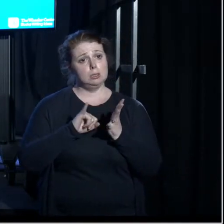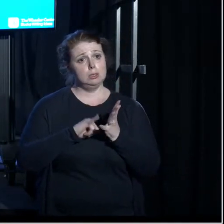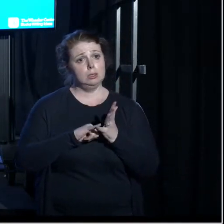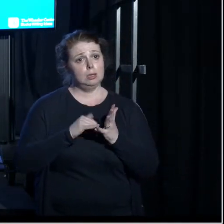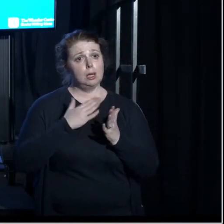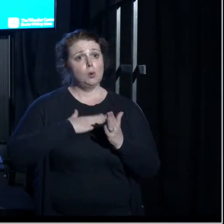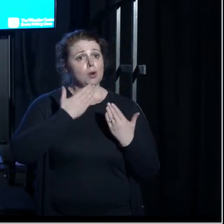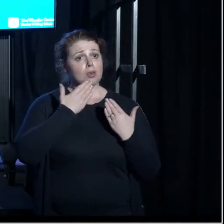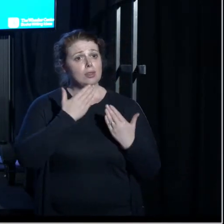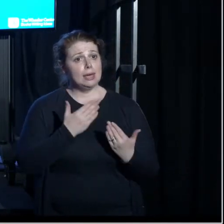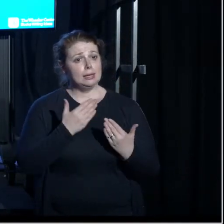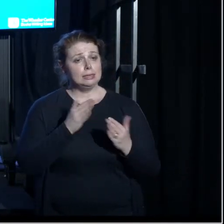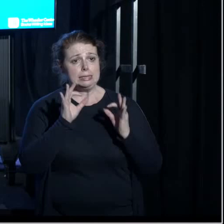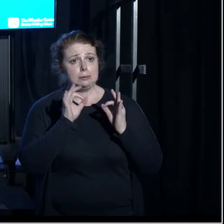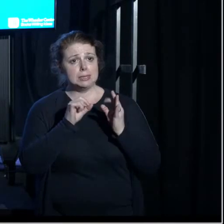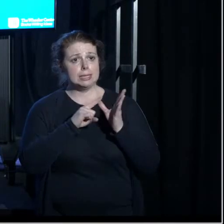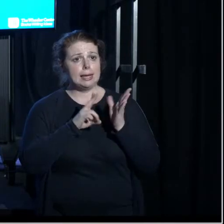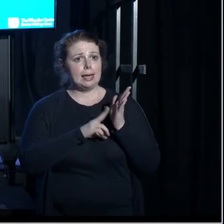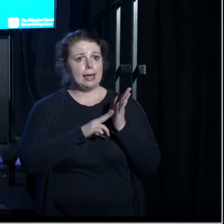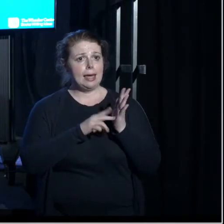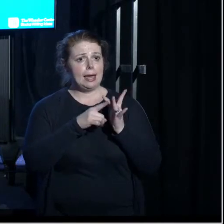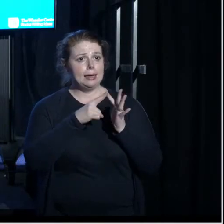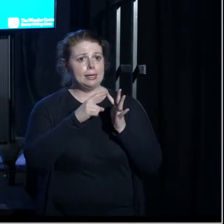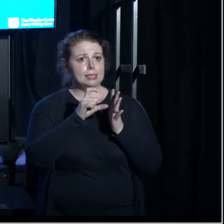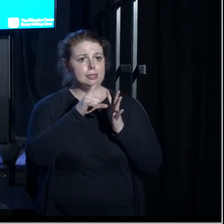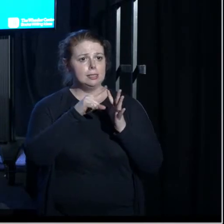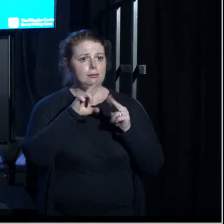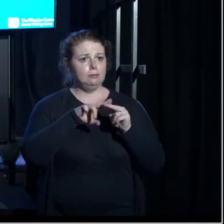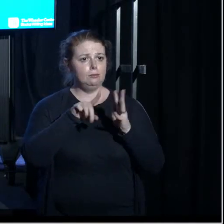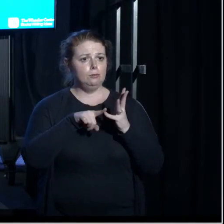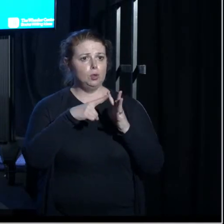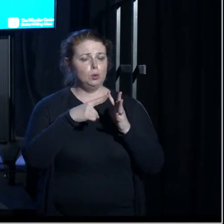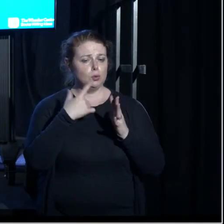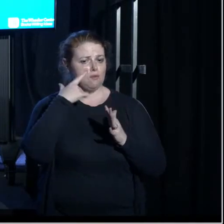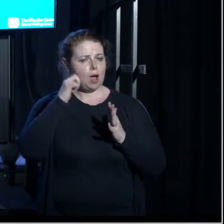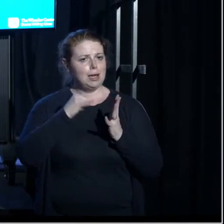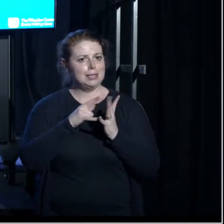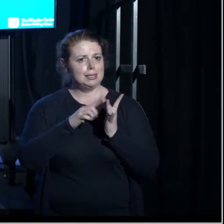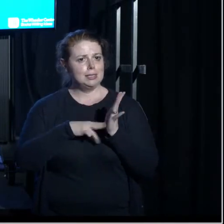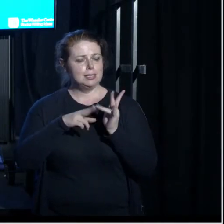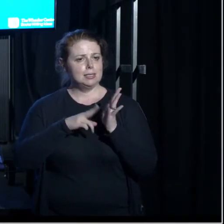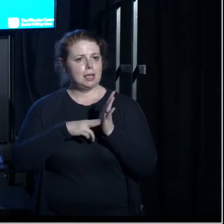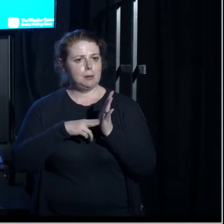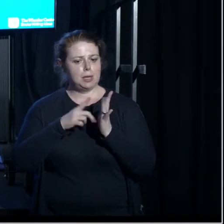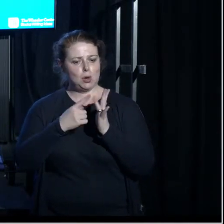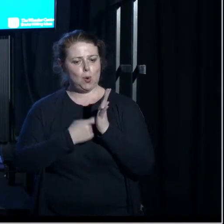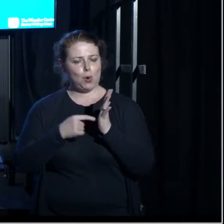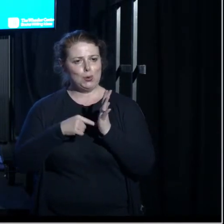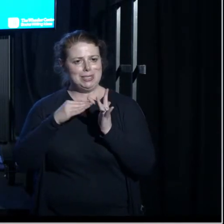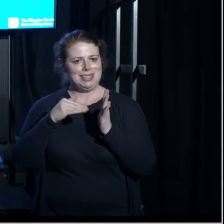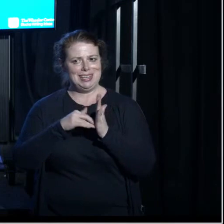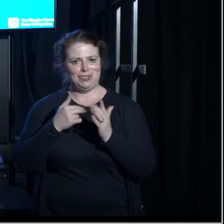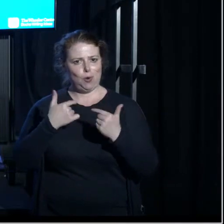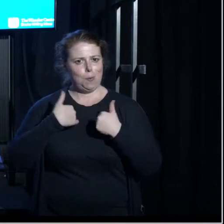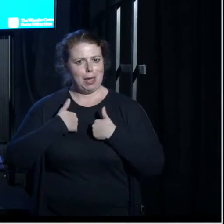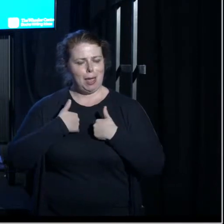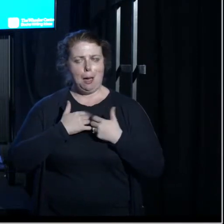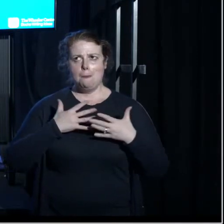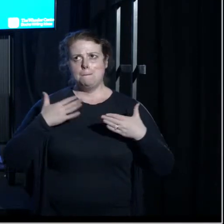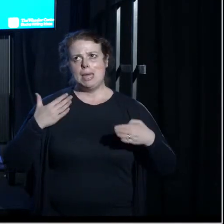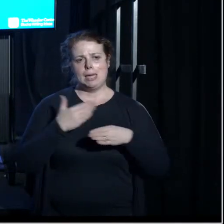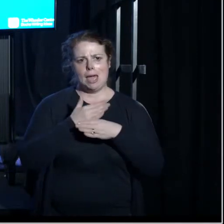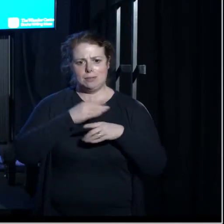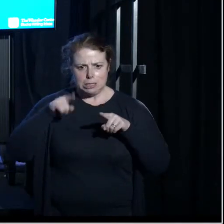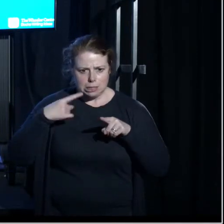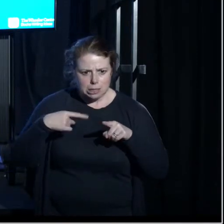want to say thank you particularly to Anita Thuy for finding Simon Ortiz for me again. It took enormous effort to track him down. I